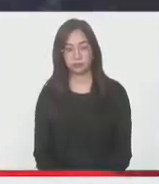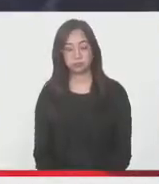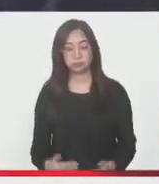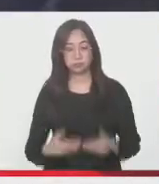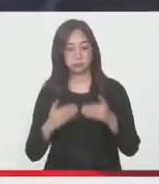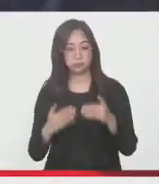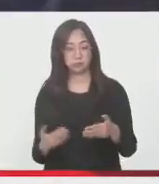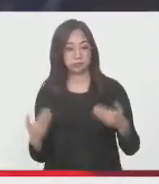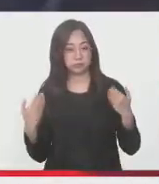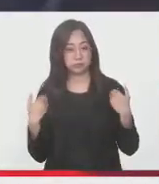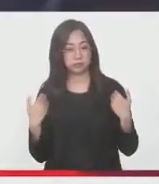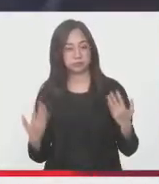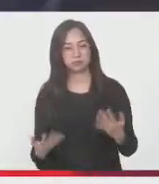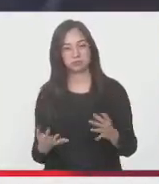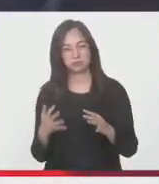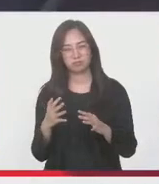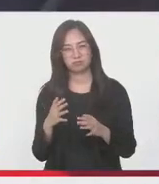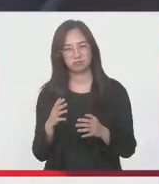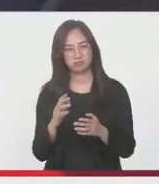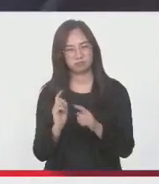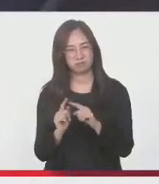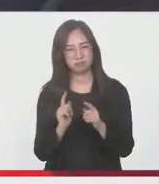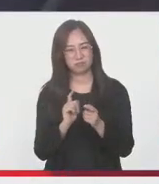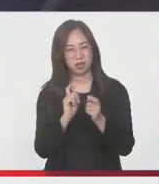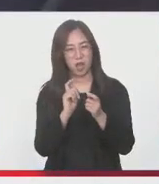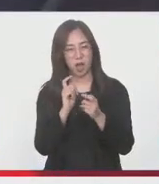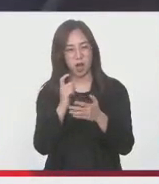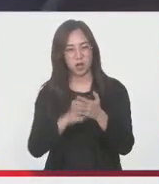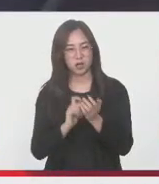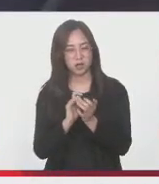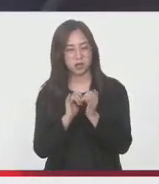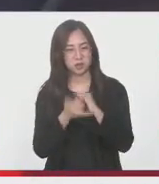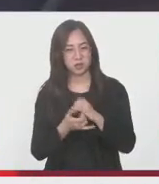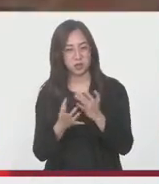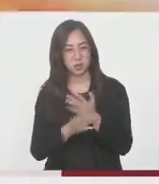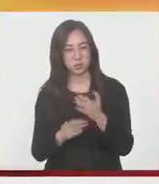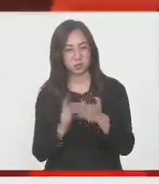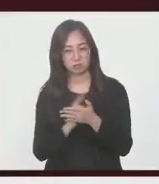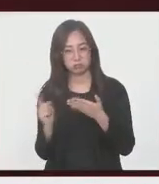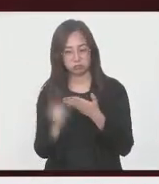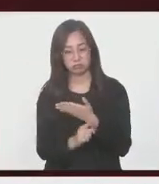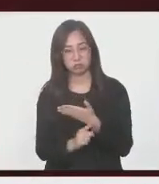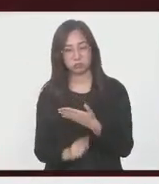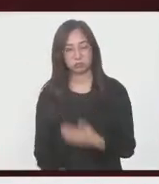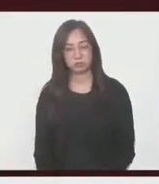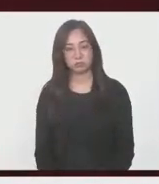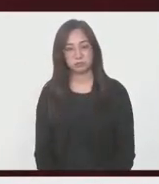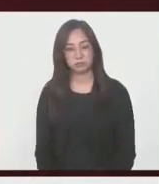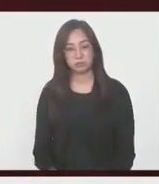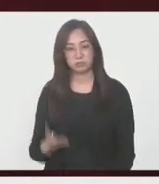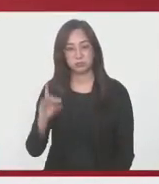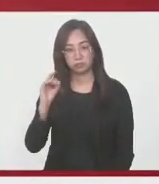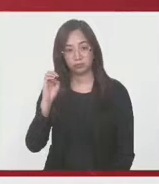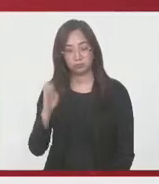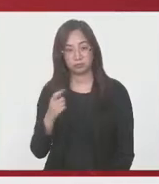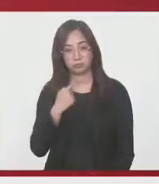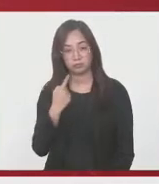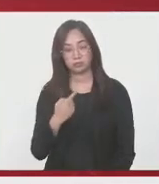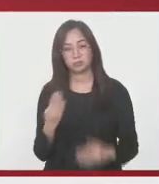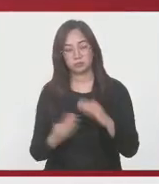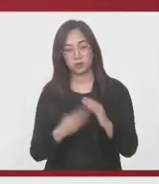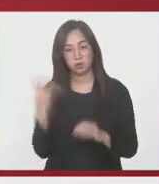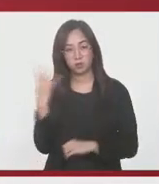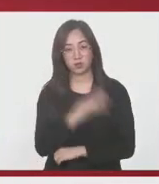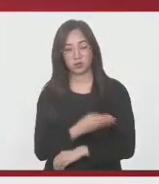Meanwhile, there will be a mixed price adjustment on oil products by next week. The Department of Energy said that based on a four-day